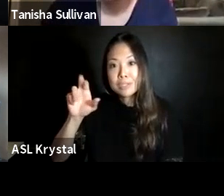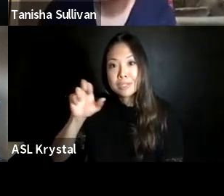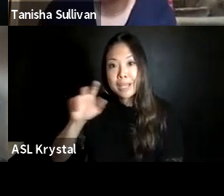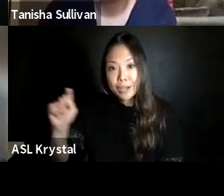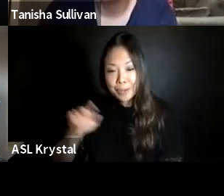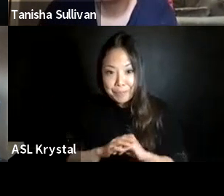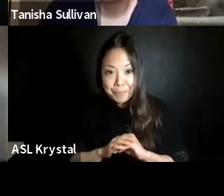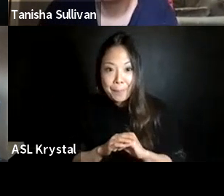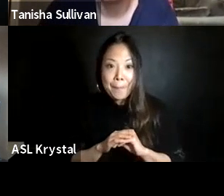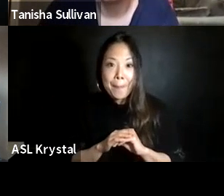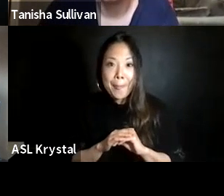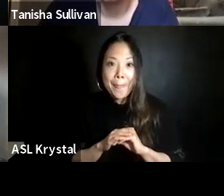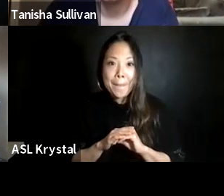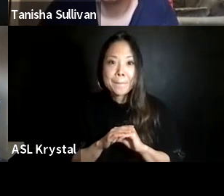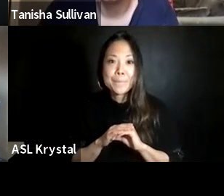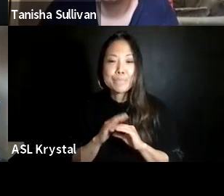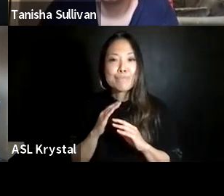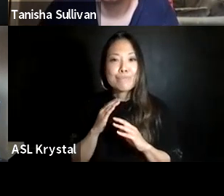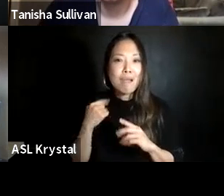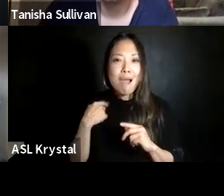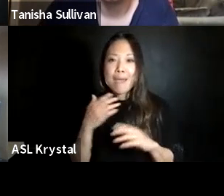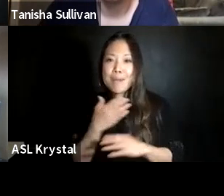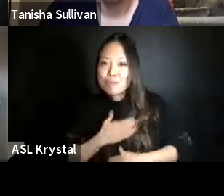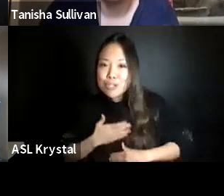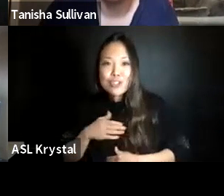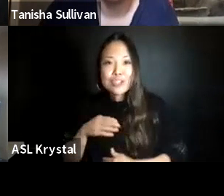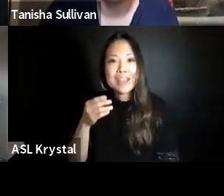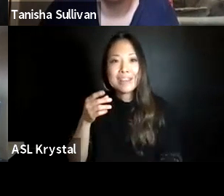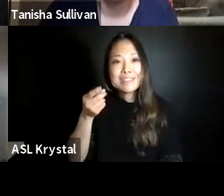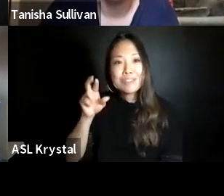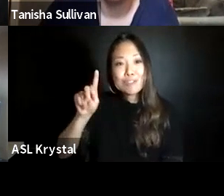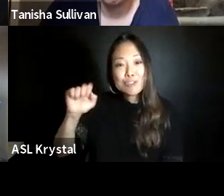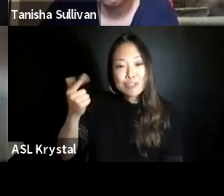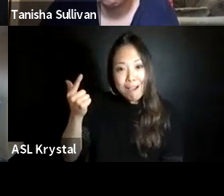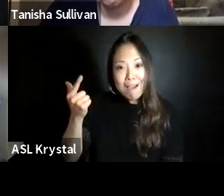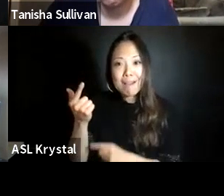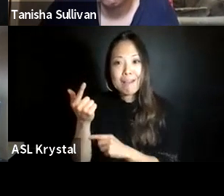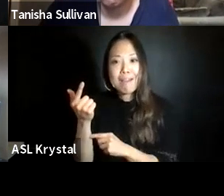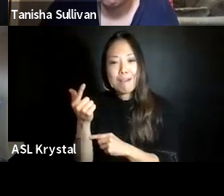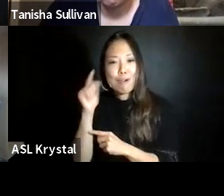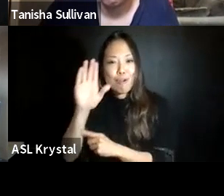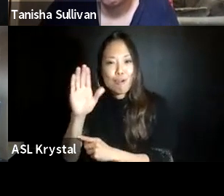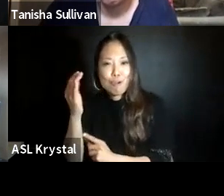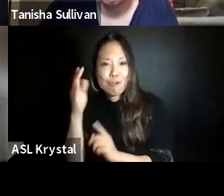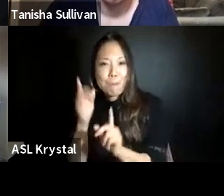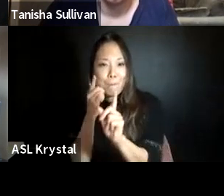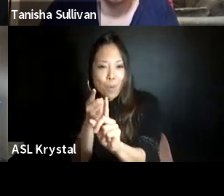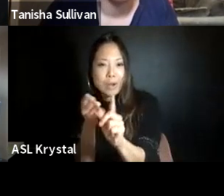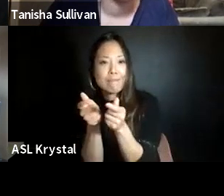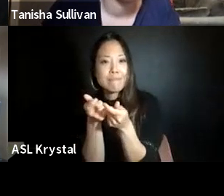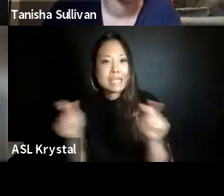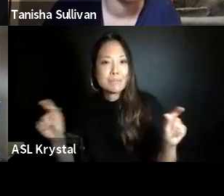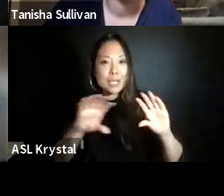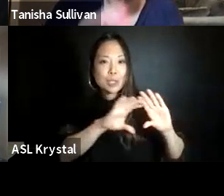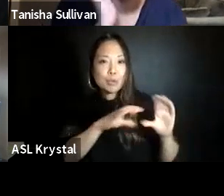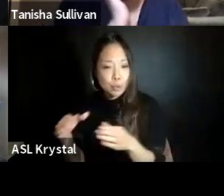Tung's thinking around trying to expand groups so that they're not so small, but related to the concern about